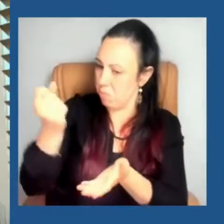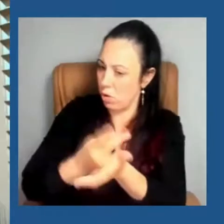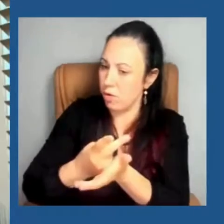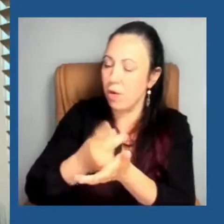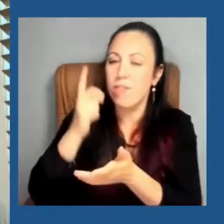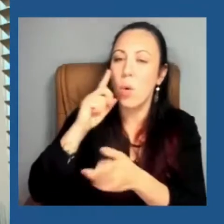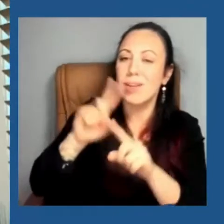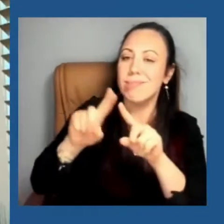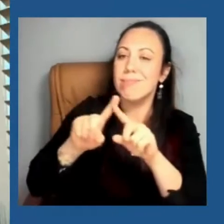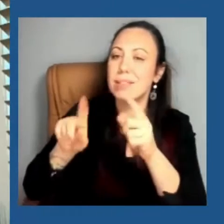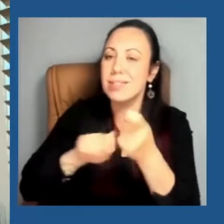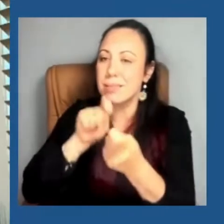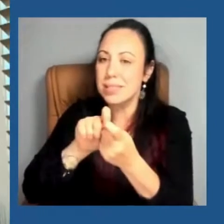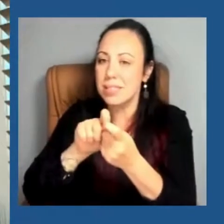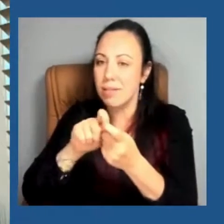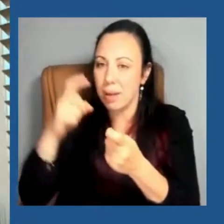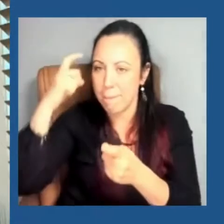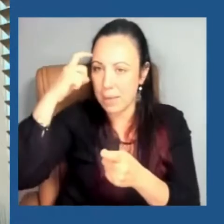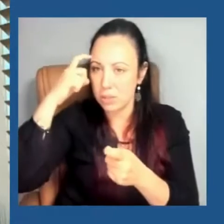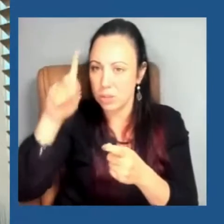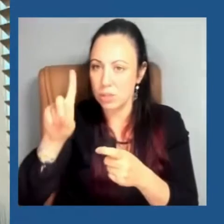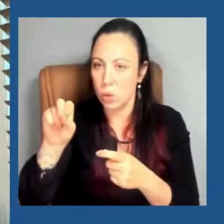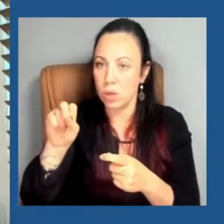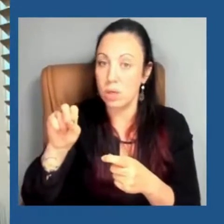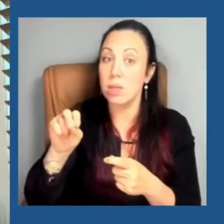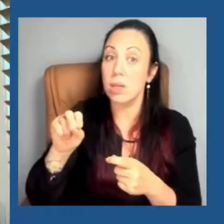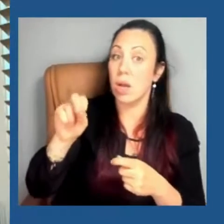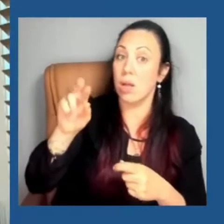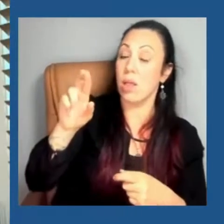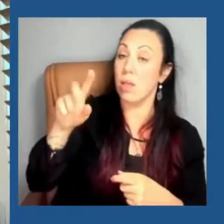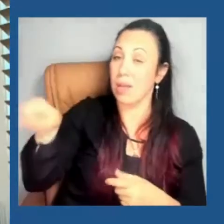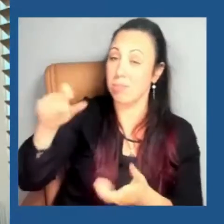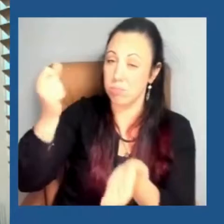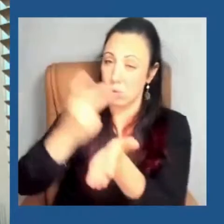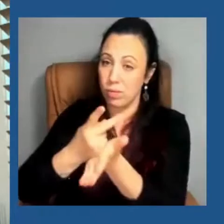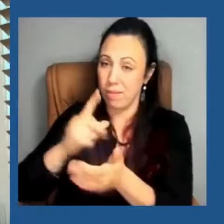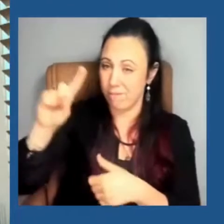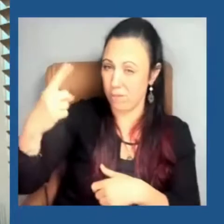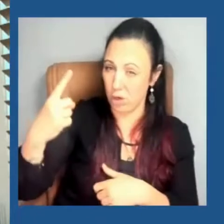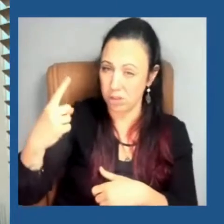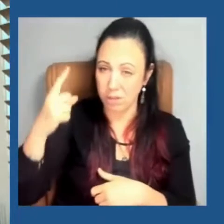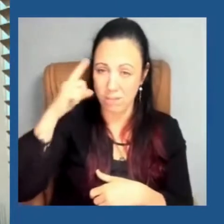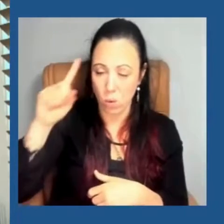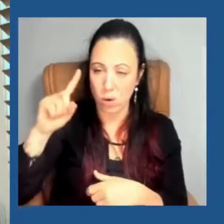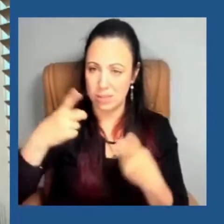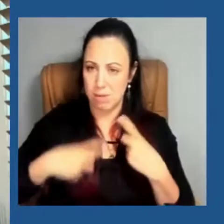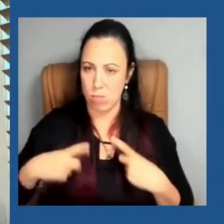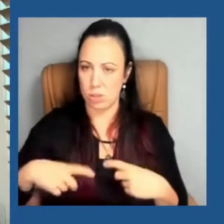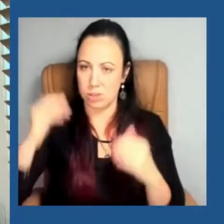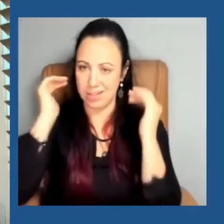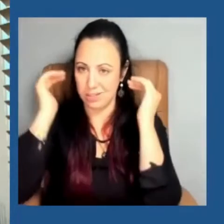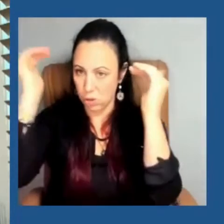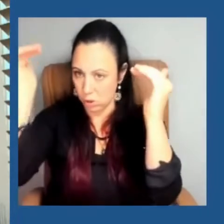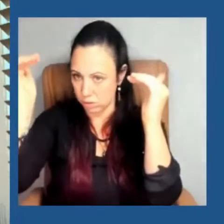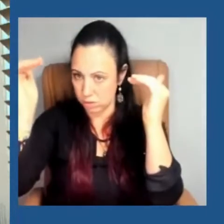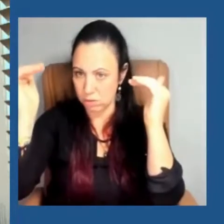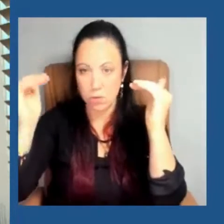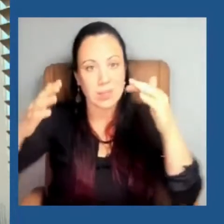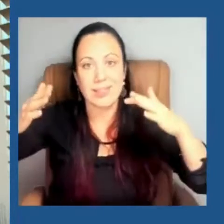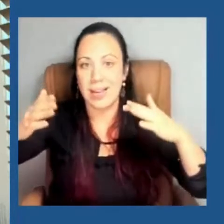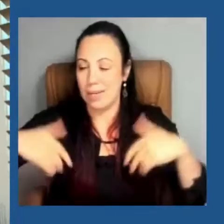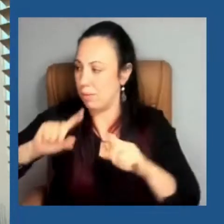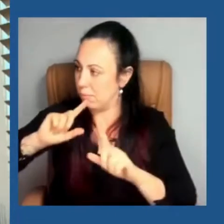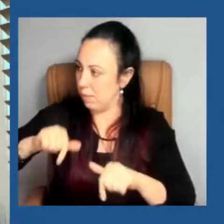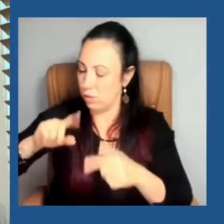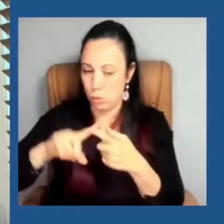disorders. The FDA cleared the first RTMS device in 2008 for depression in adults who had not responded to at